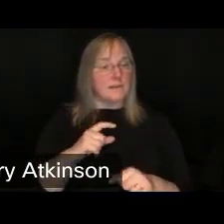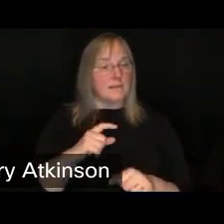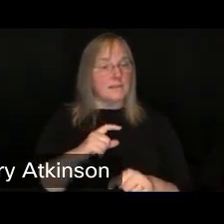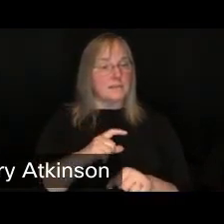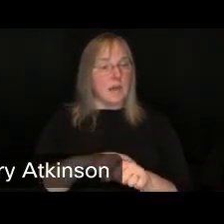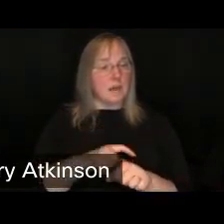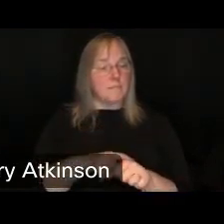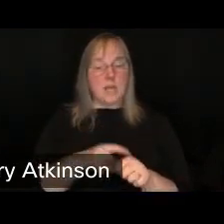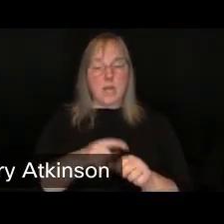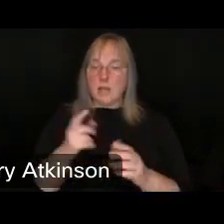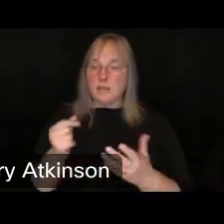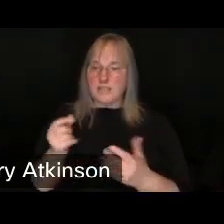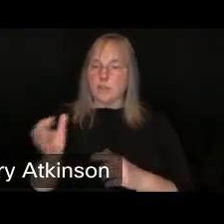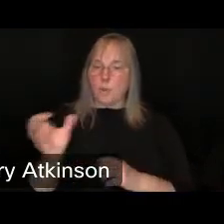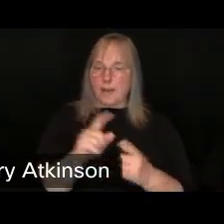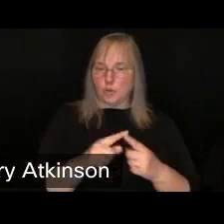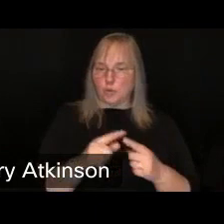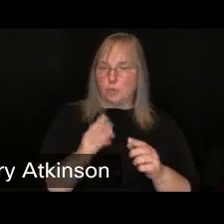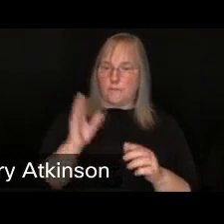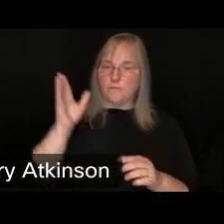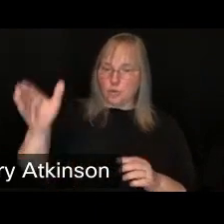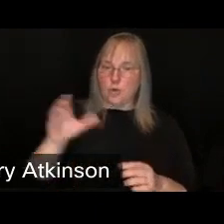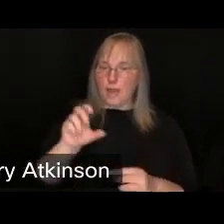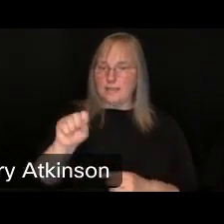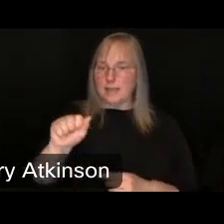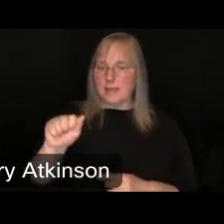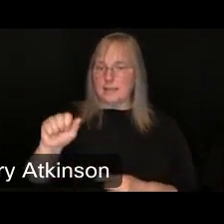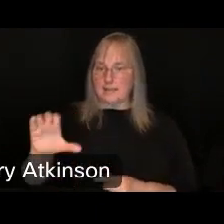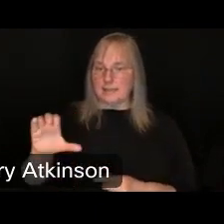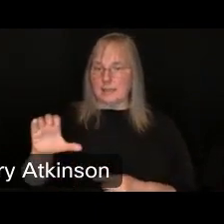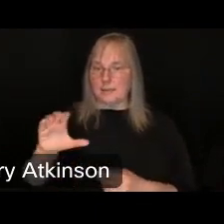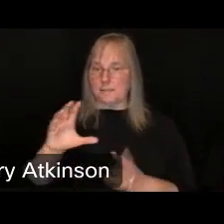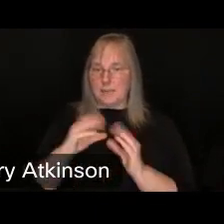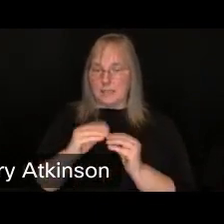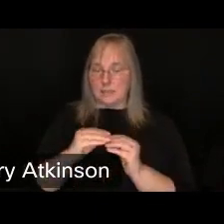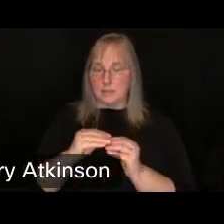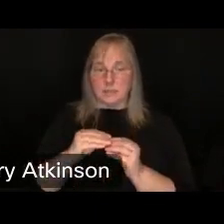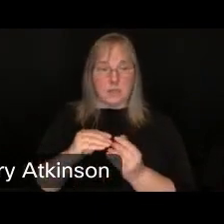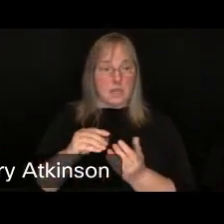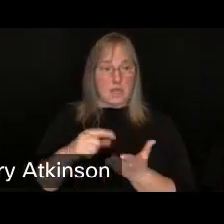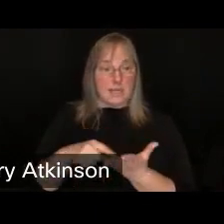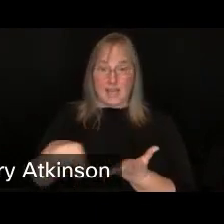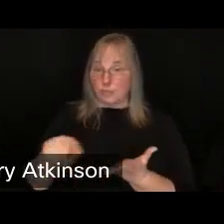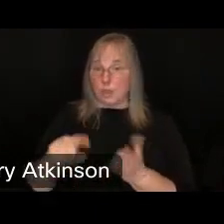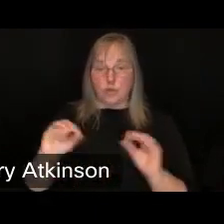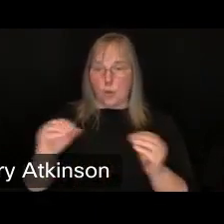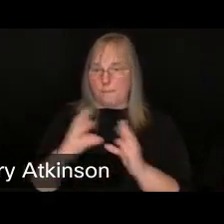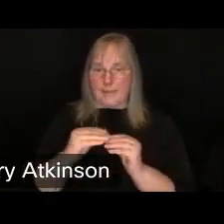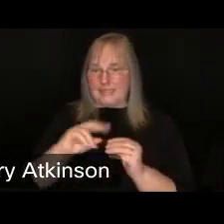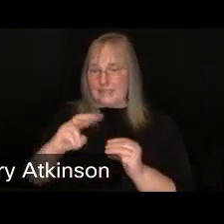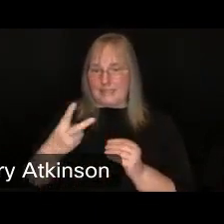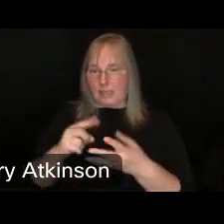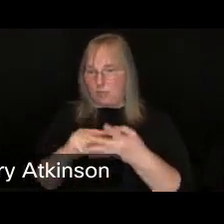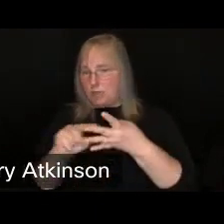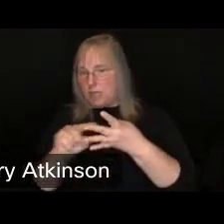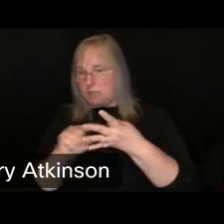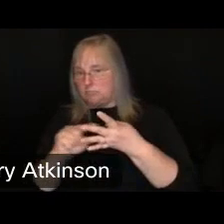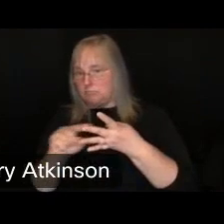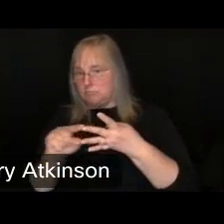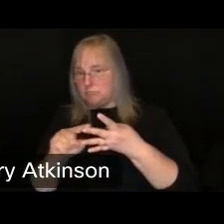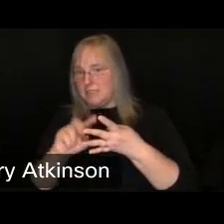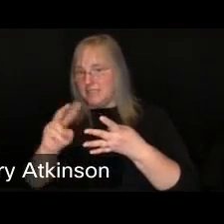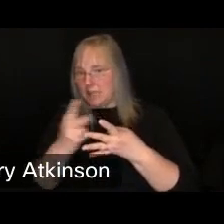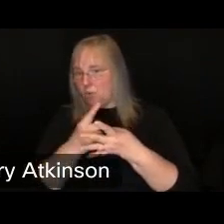SAAC meetings there. So next week, just FYI, we have no meetings. The second week of January, we're going to take a